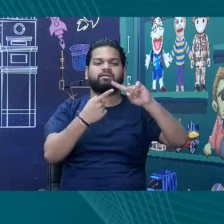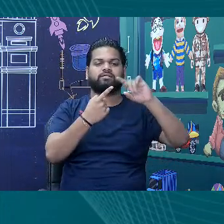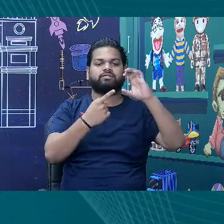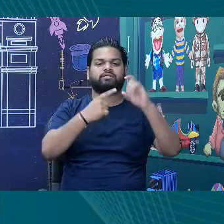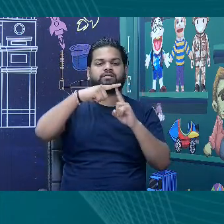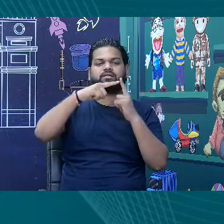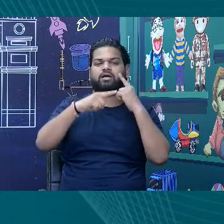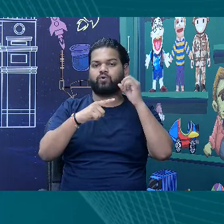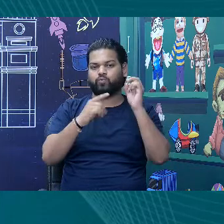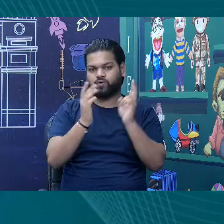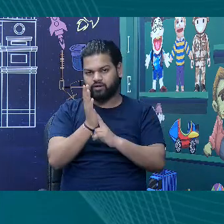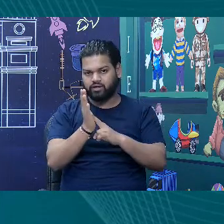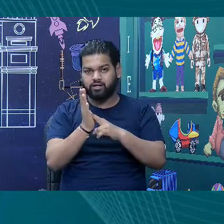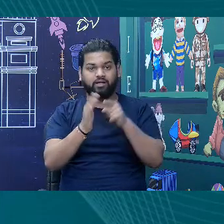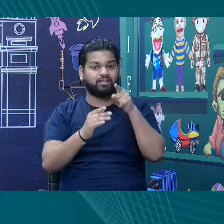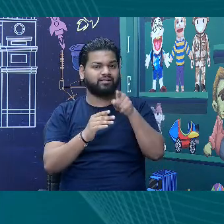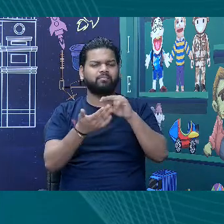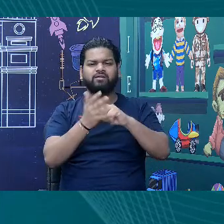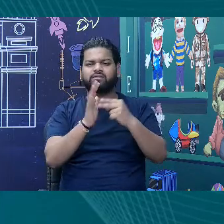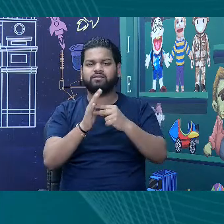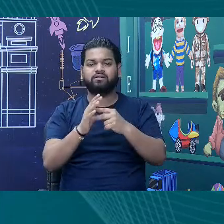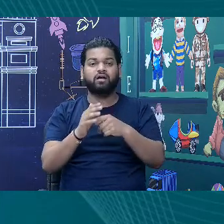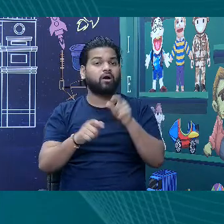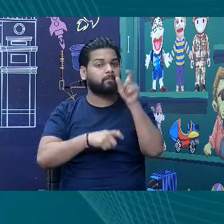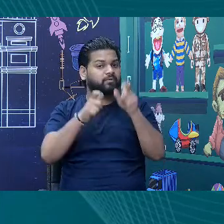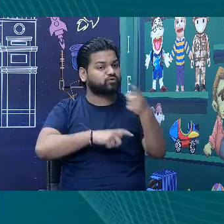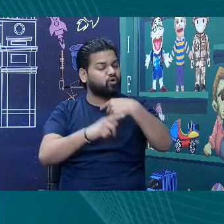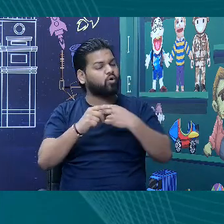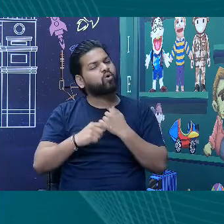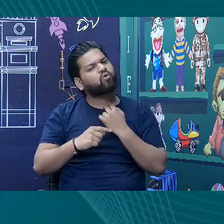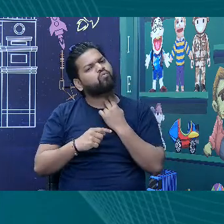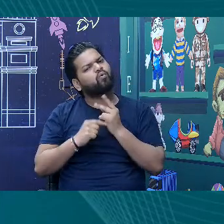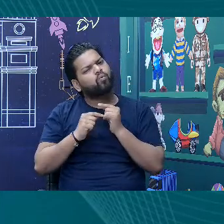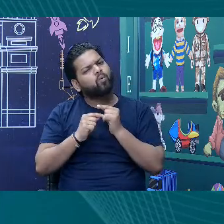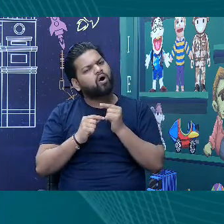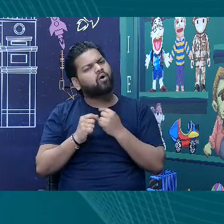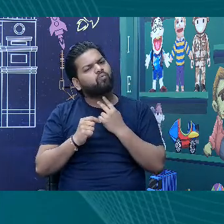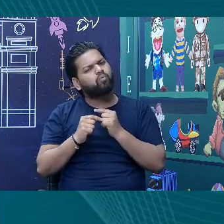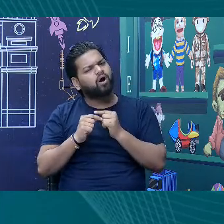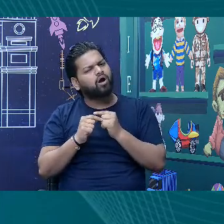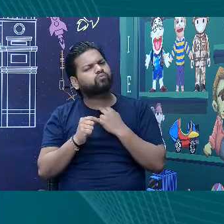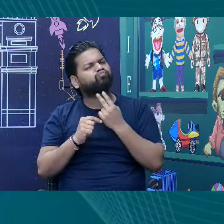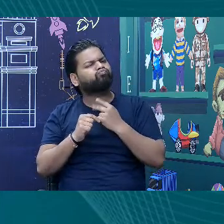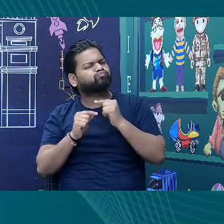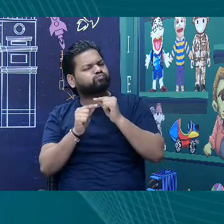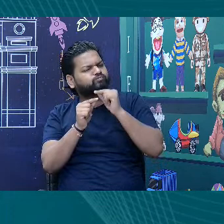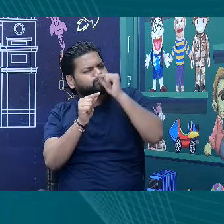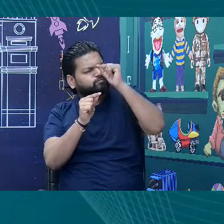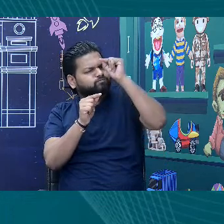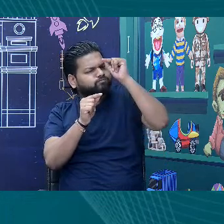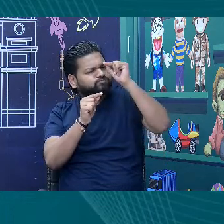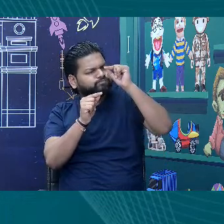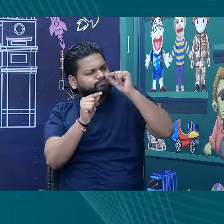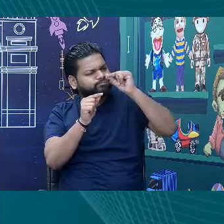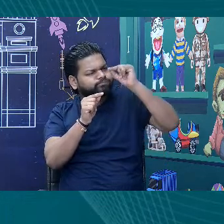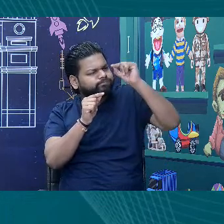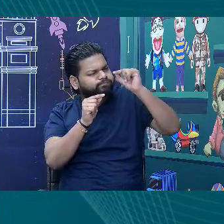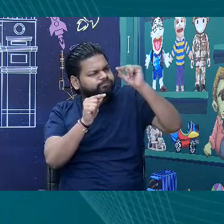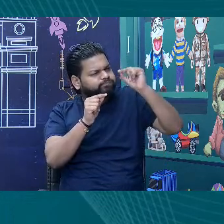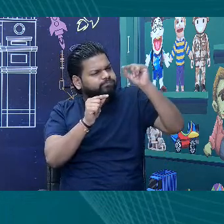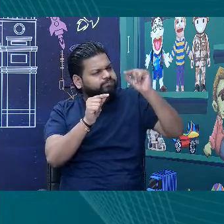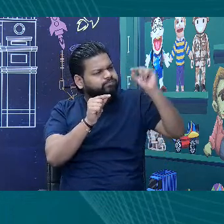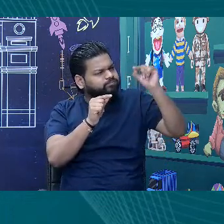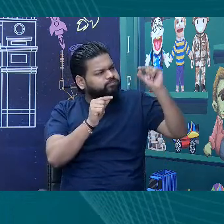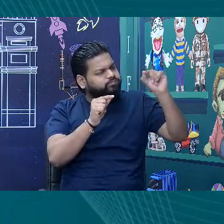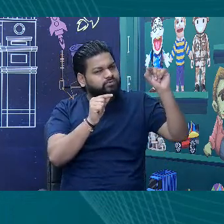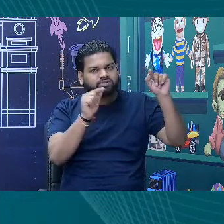rise and fall of the voice in speaking. Now when we naturally speak, there is a rise and fall, like you can hear in my